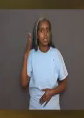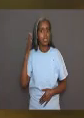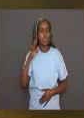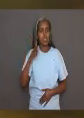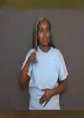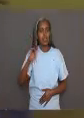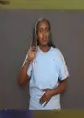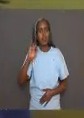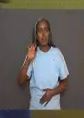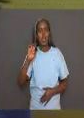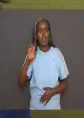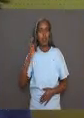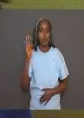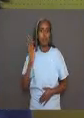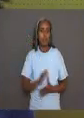pie.